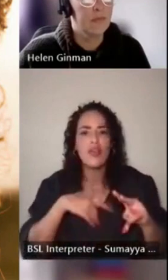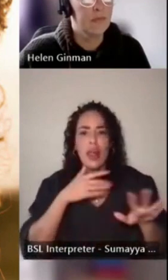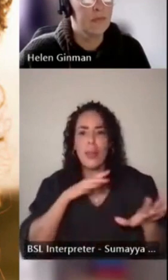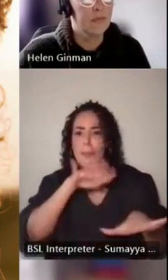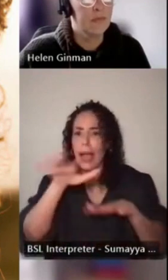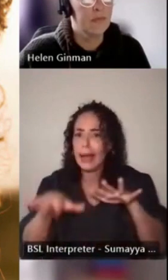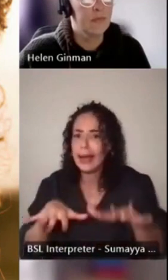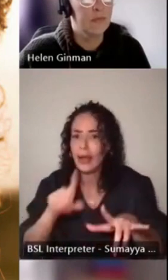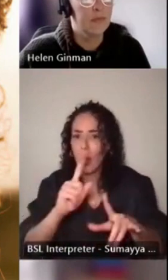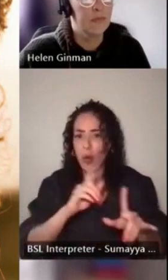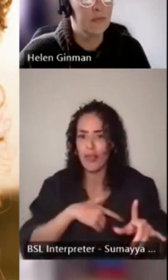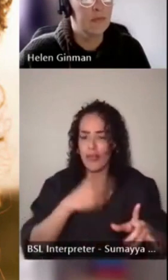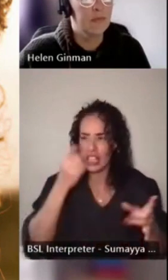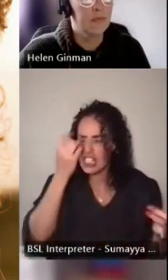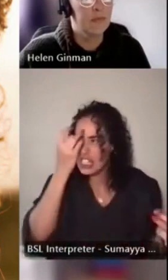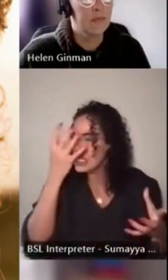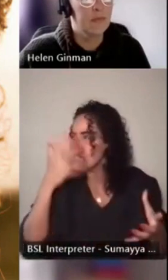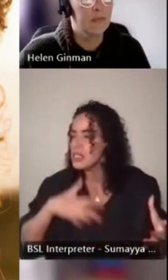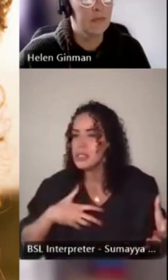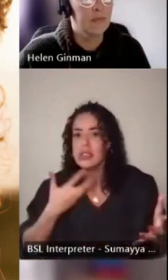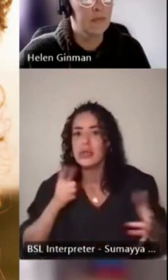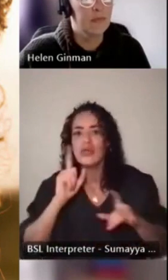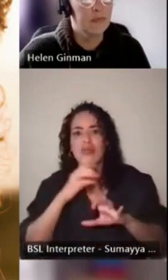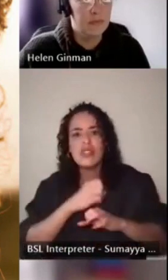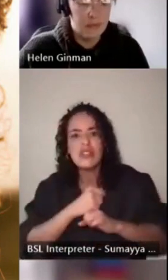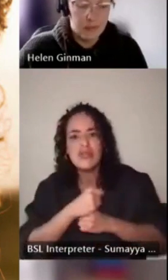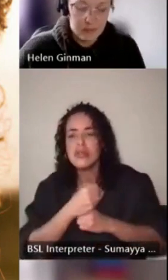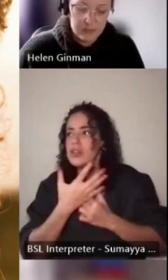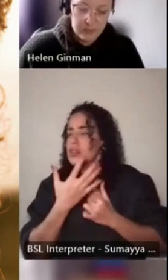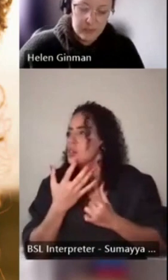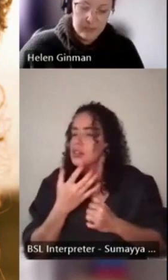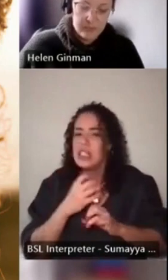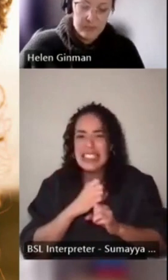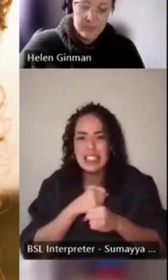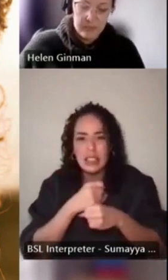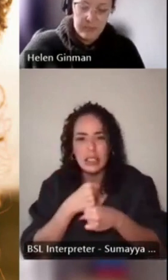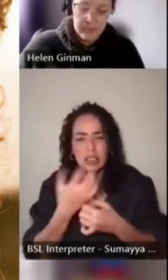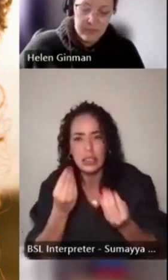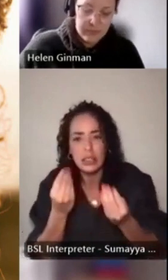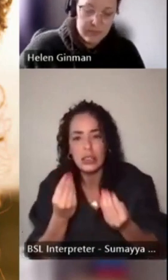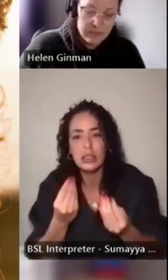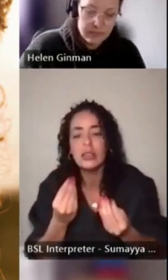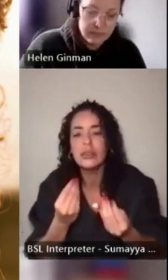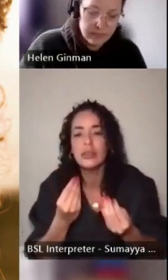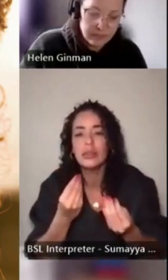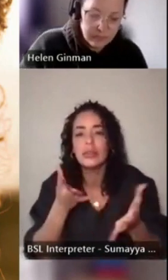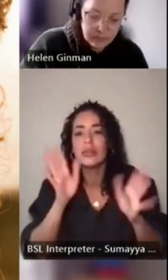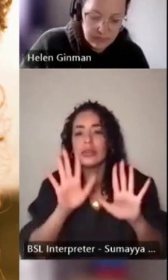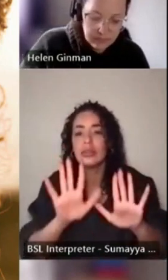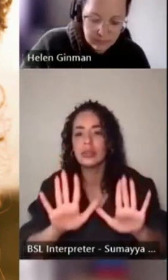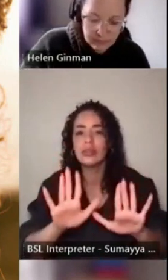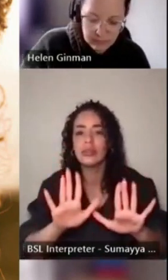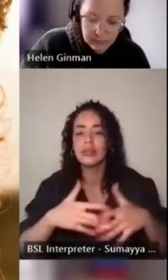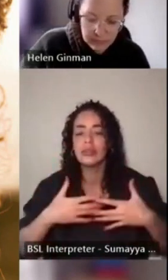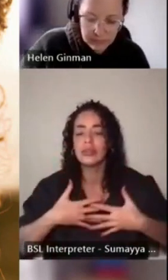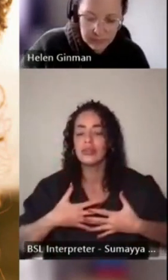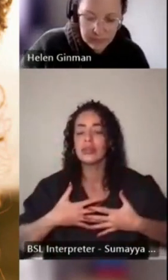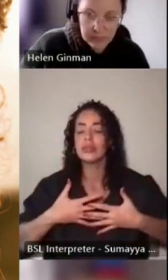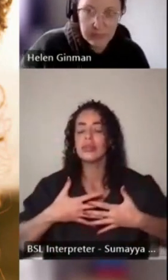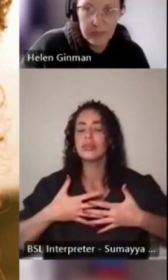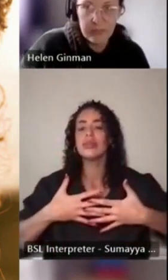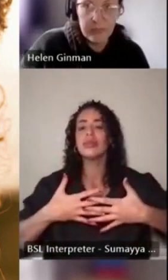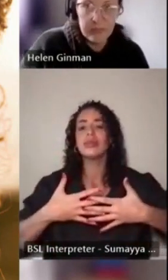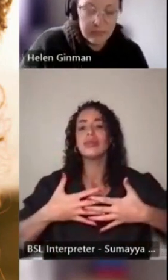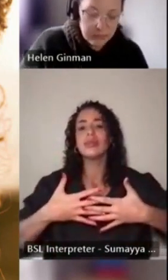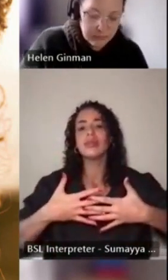we're feeling a bit angry, a bit frustrated, feeling quite stressed by it, just taking some deep breaths. I know it